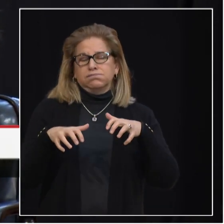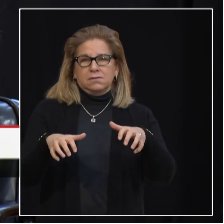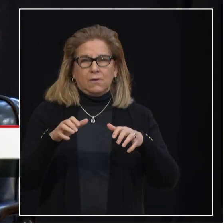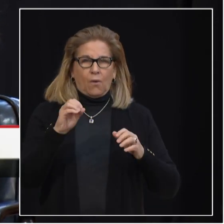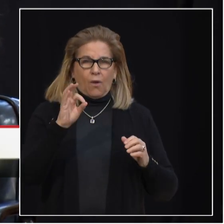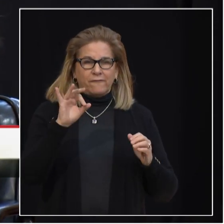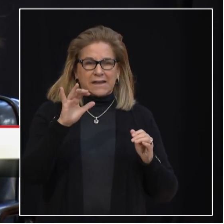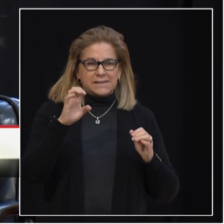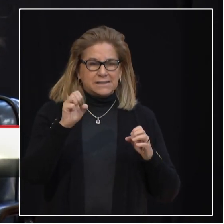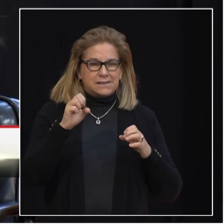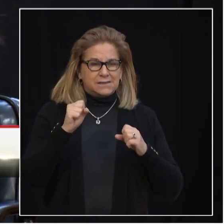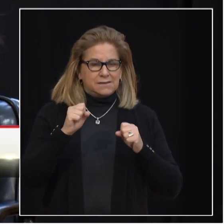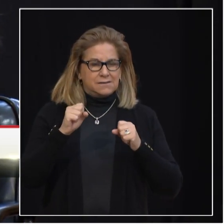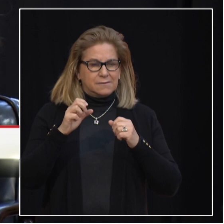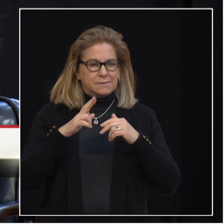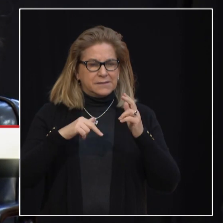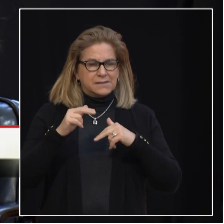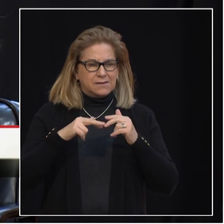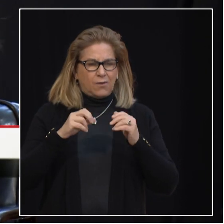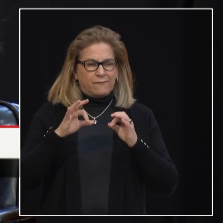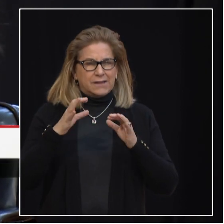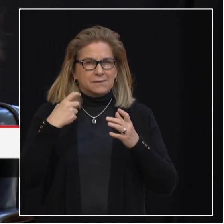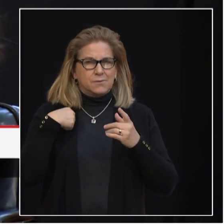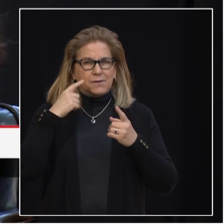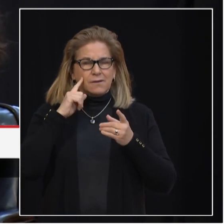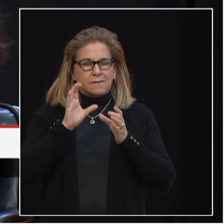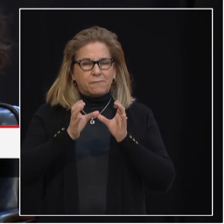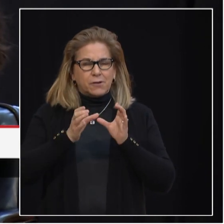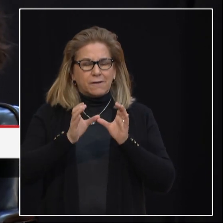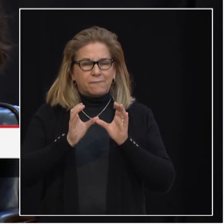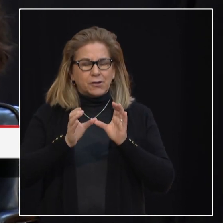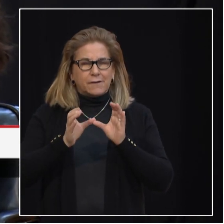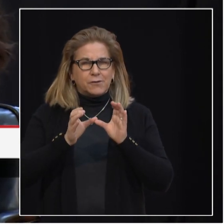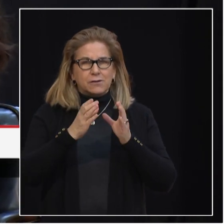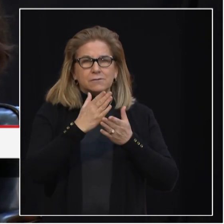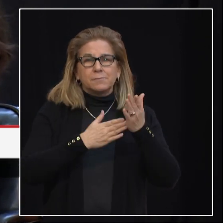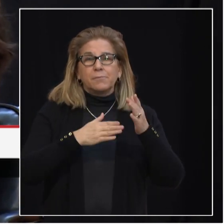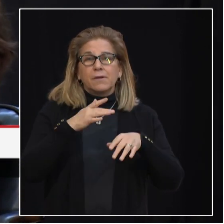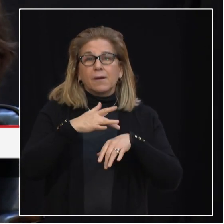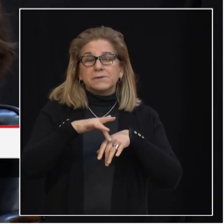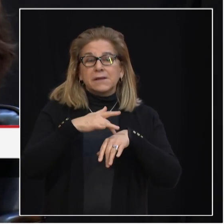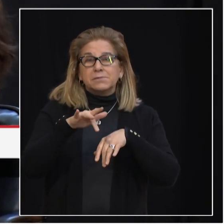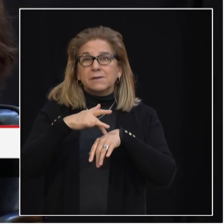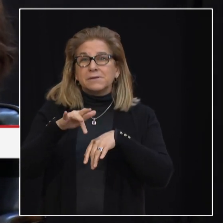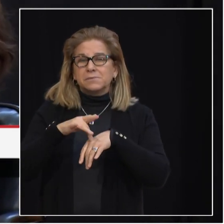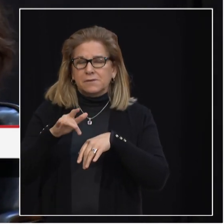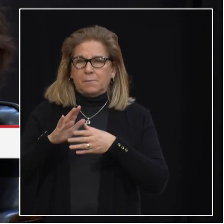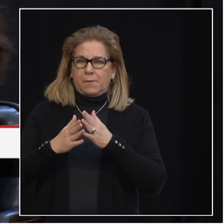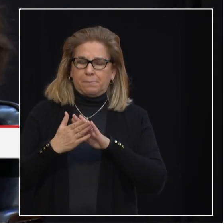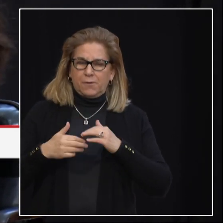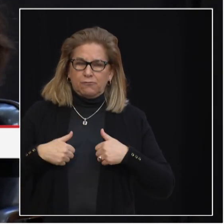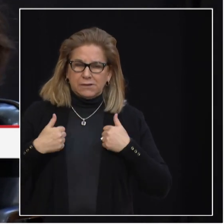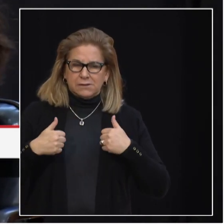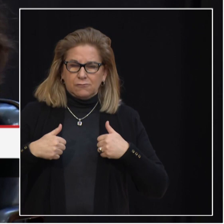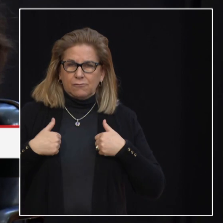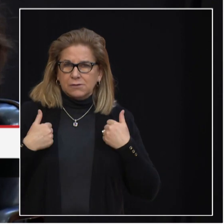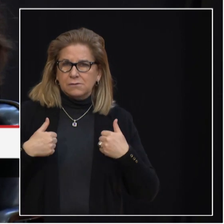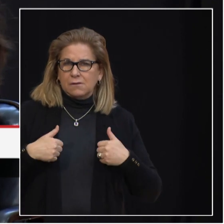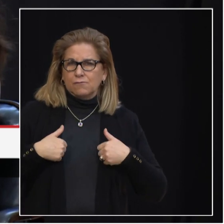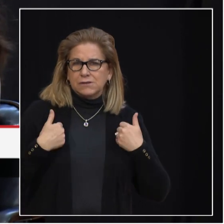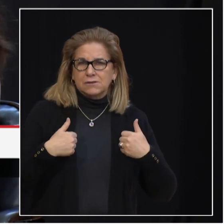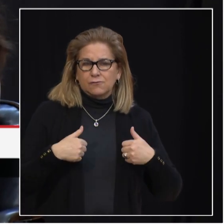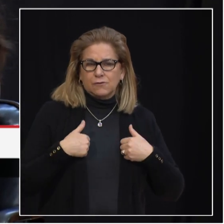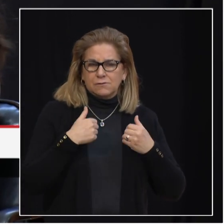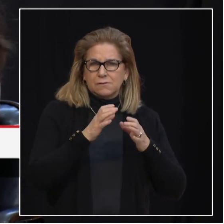of the vacancies that we're seeing as residential, could be an important piece of the puzzle. I think